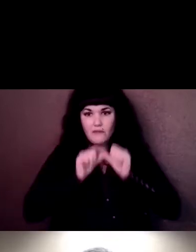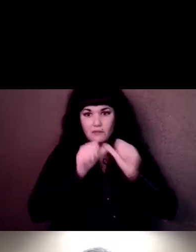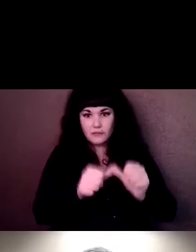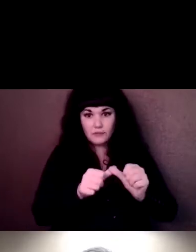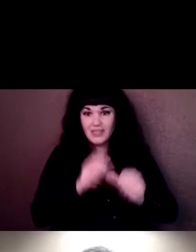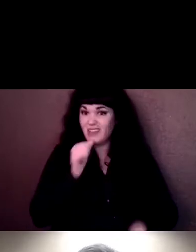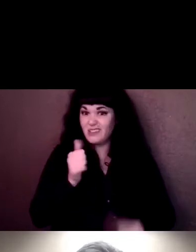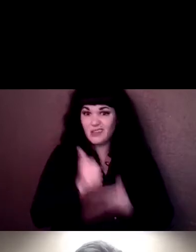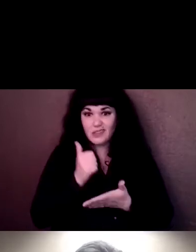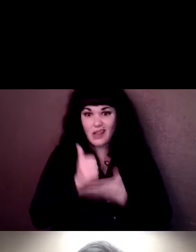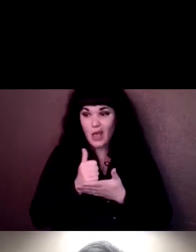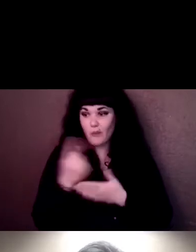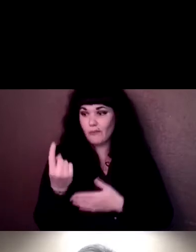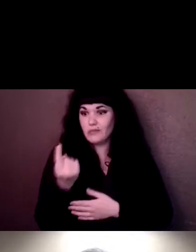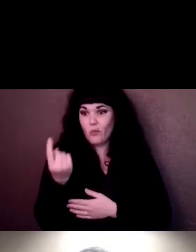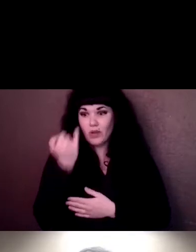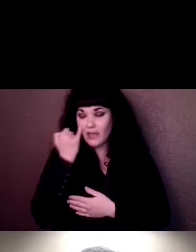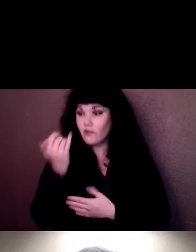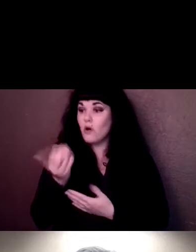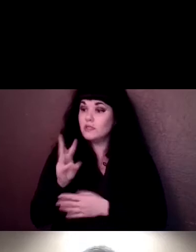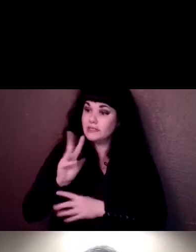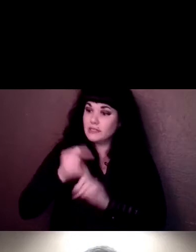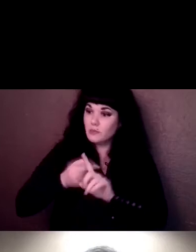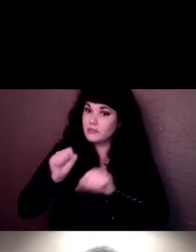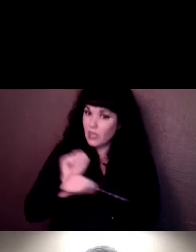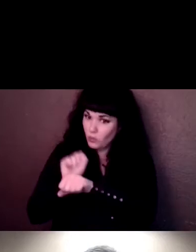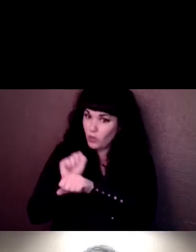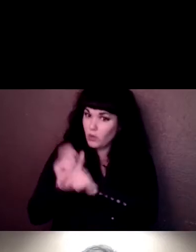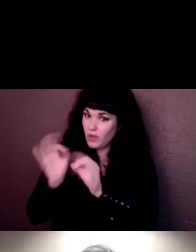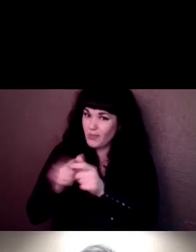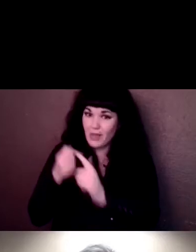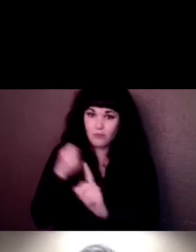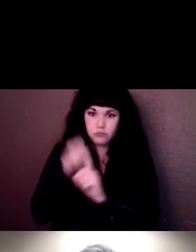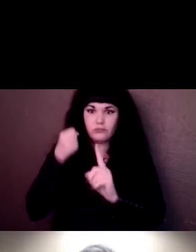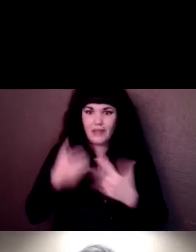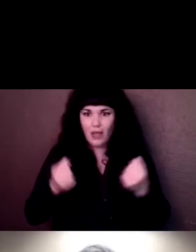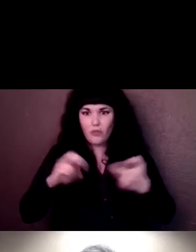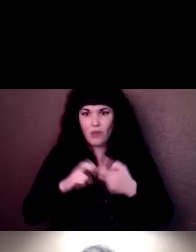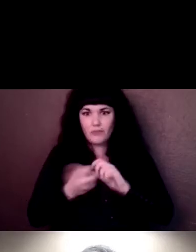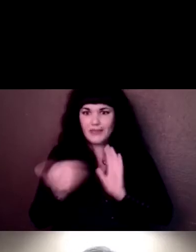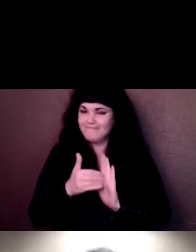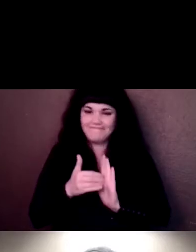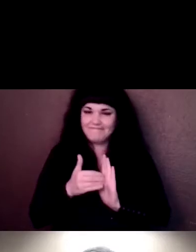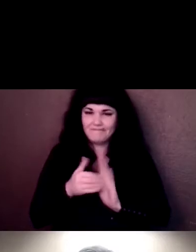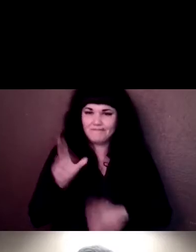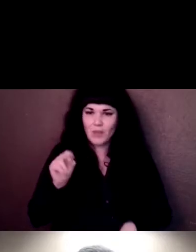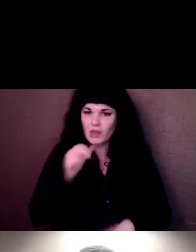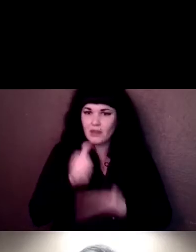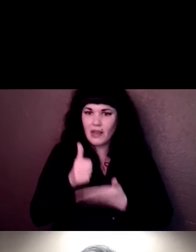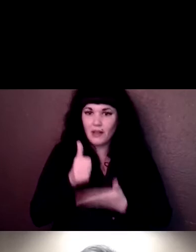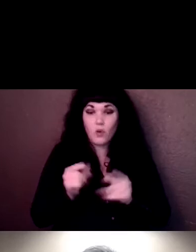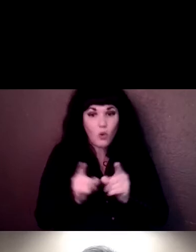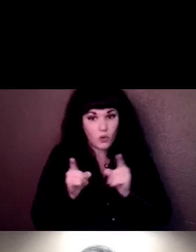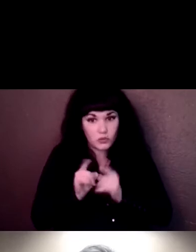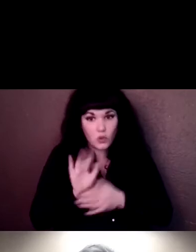6 months and then run into a health problem. That doesn't do anybody any good. We can also help speed up your time